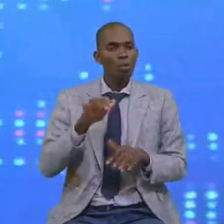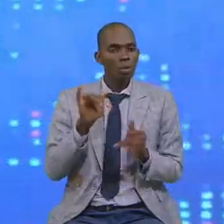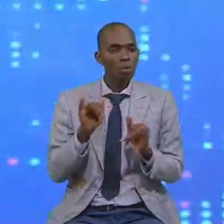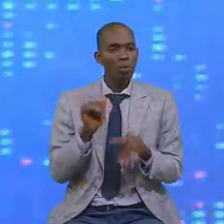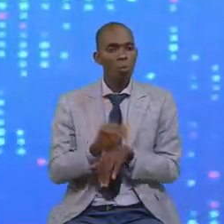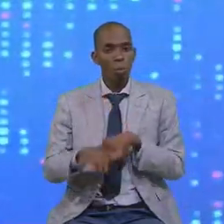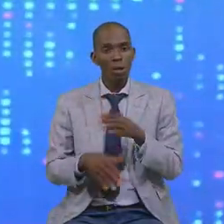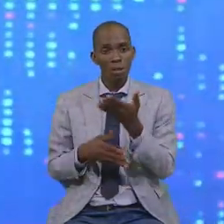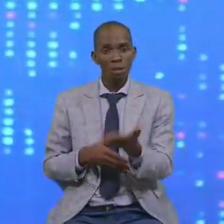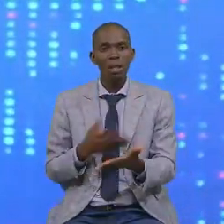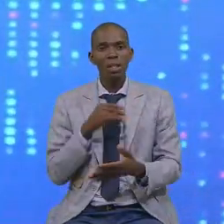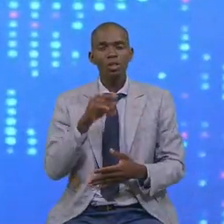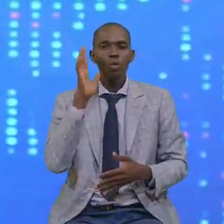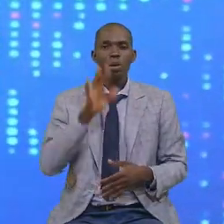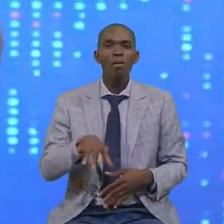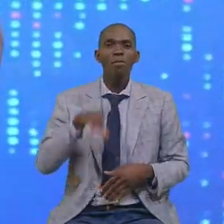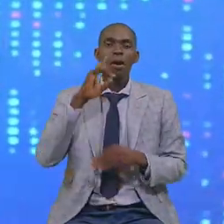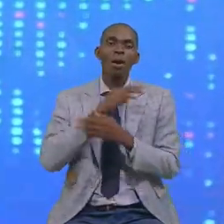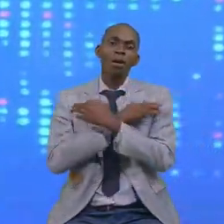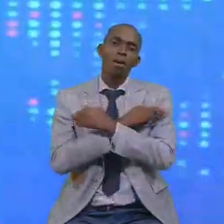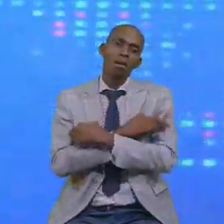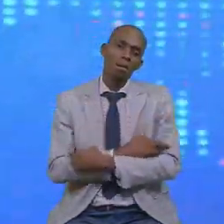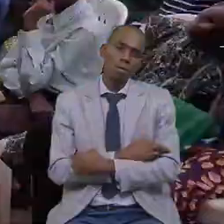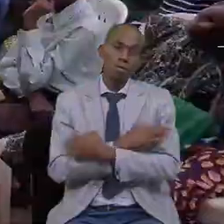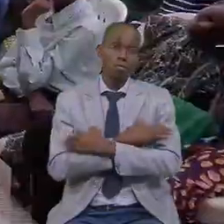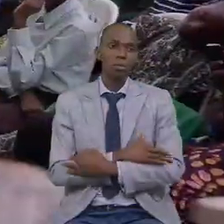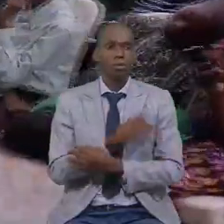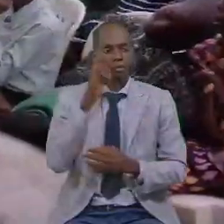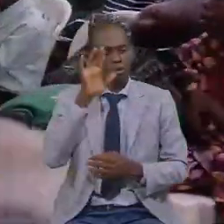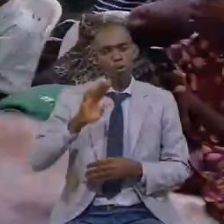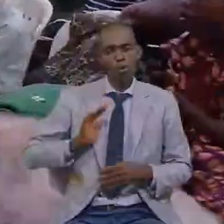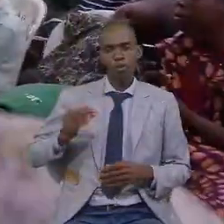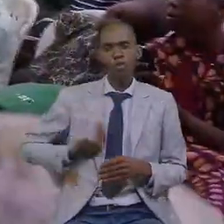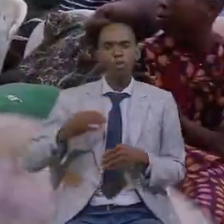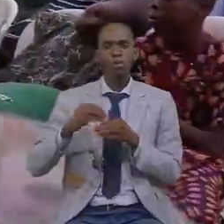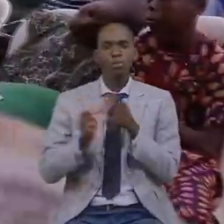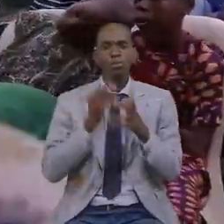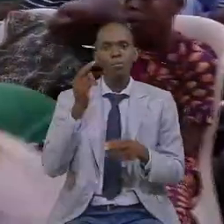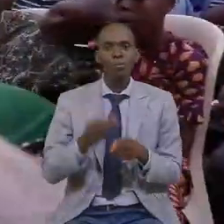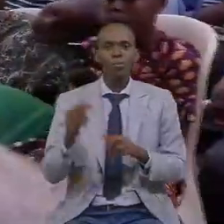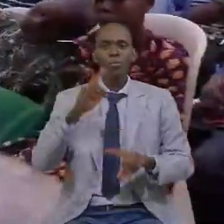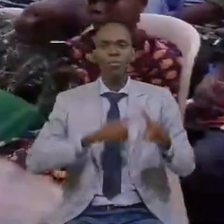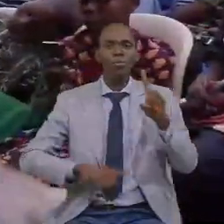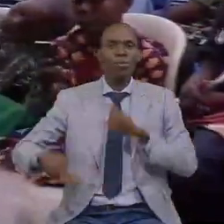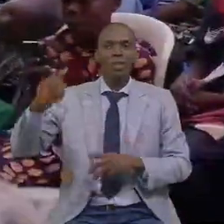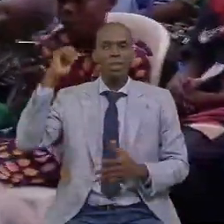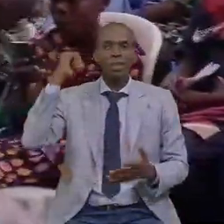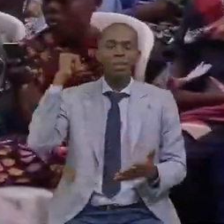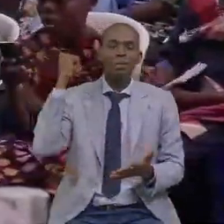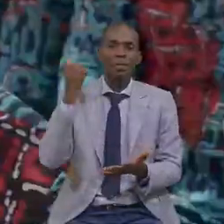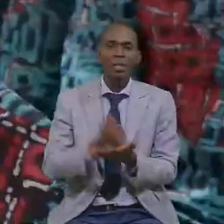find rest unto your souls. Give a good alpha location.